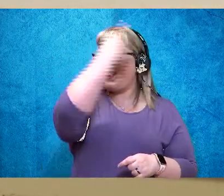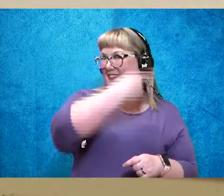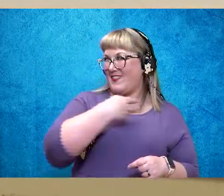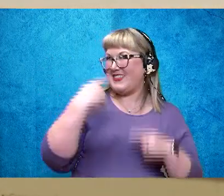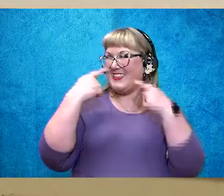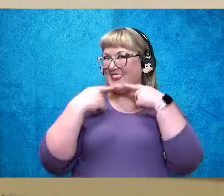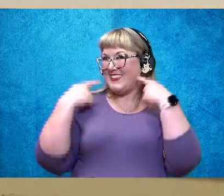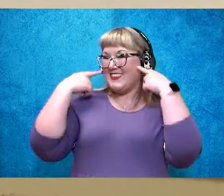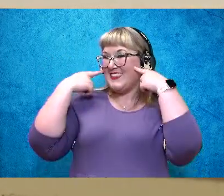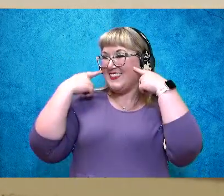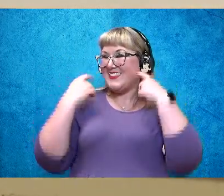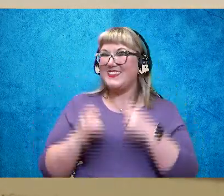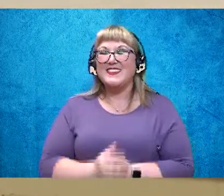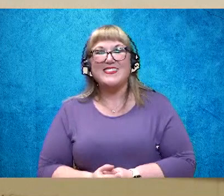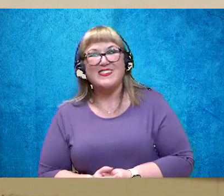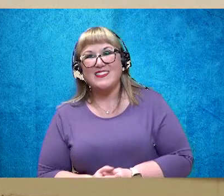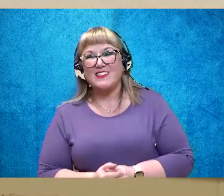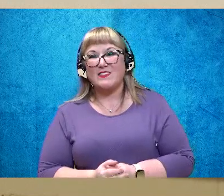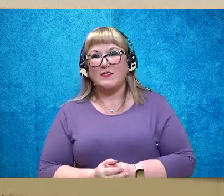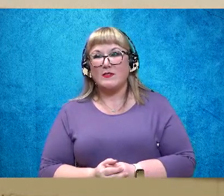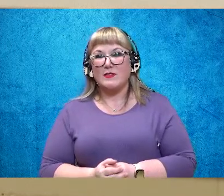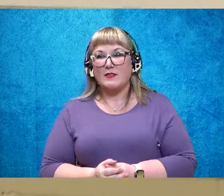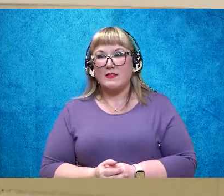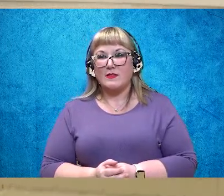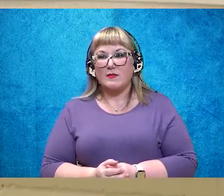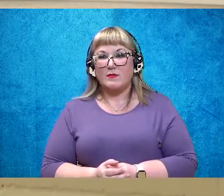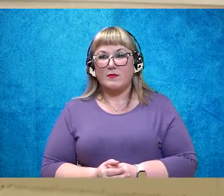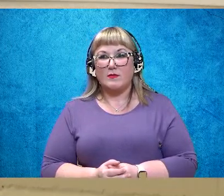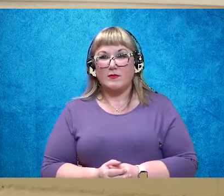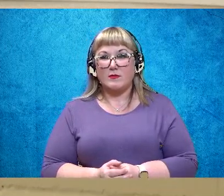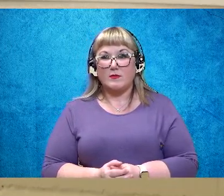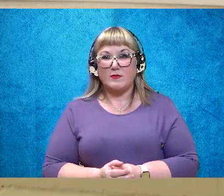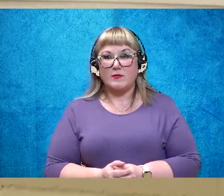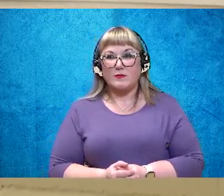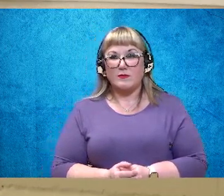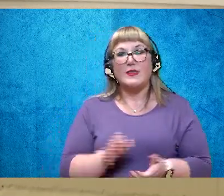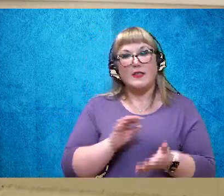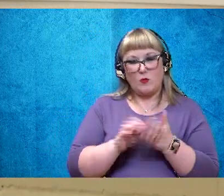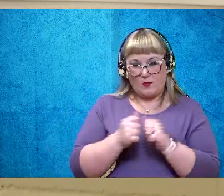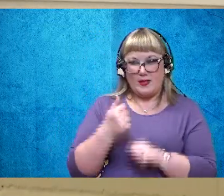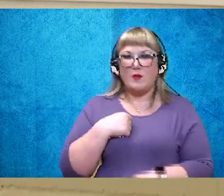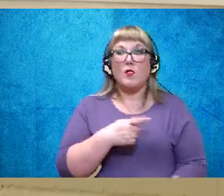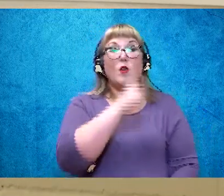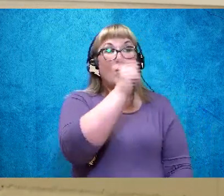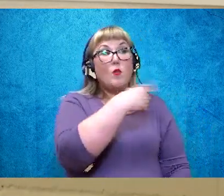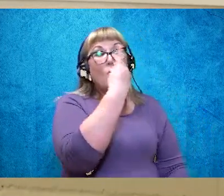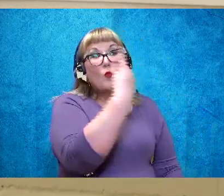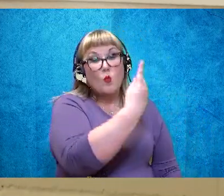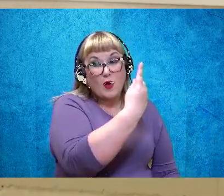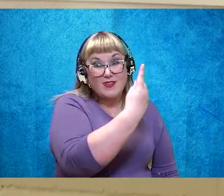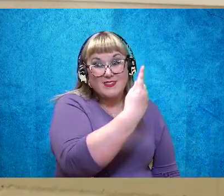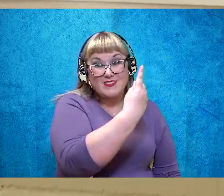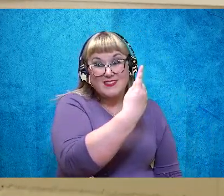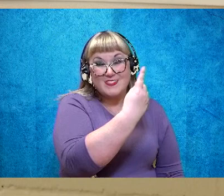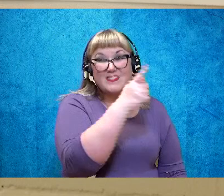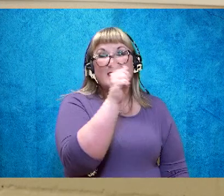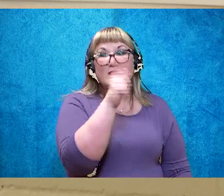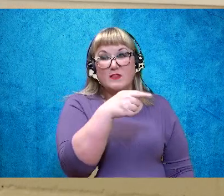smiley faces. Okay, let's cross out our smiley faces as we count. Count with me. 1,